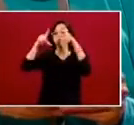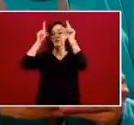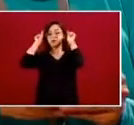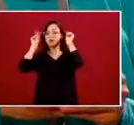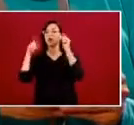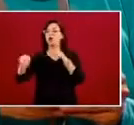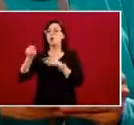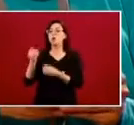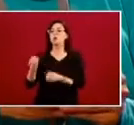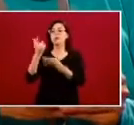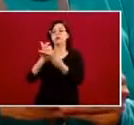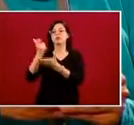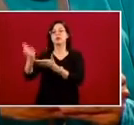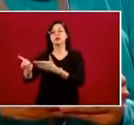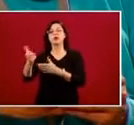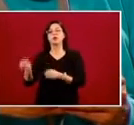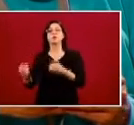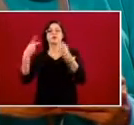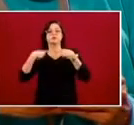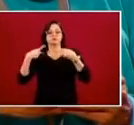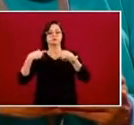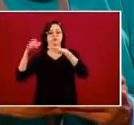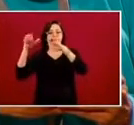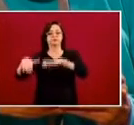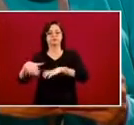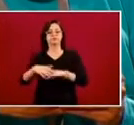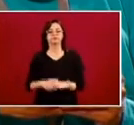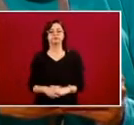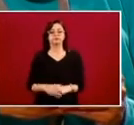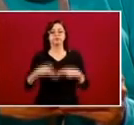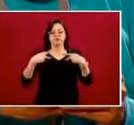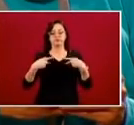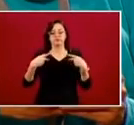you planning to hire, or how many nurses are